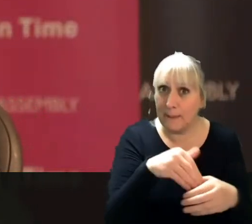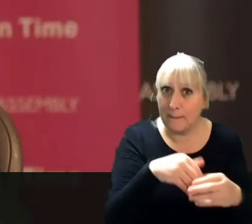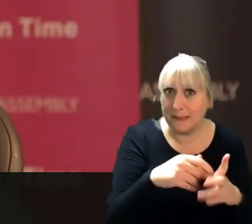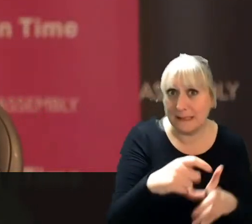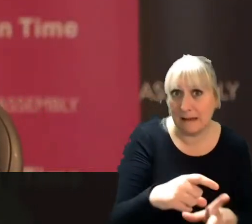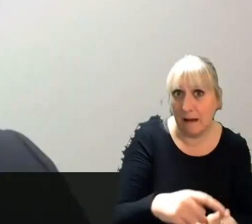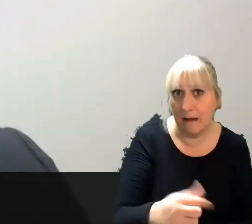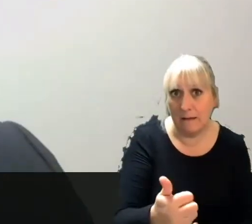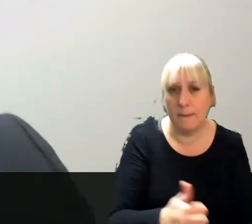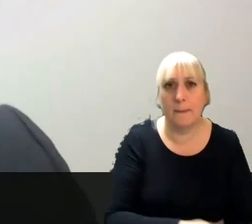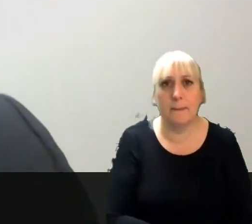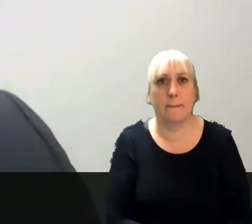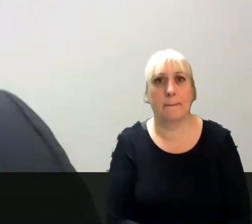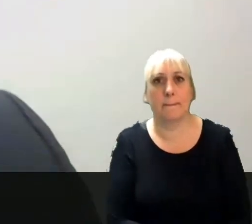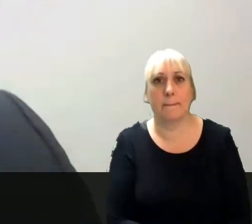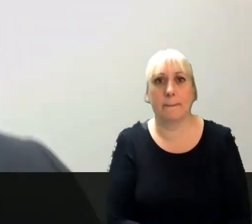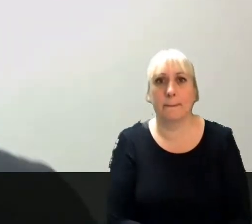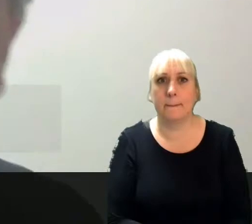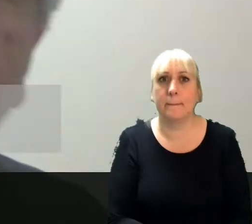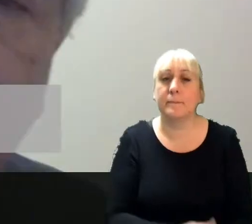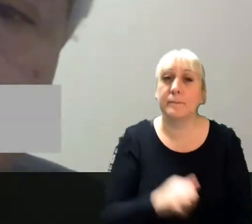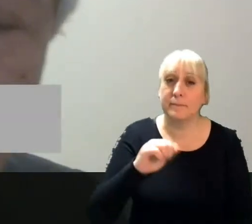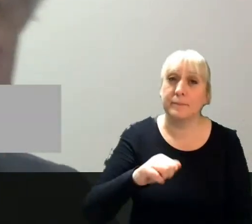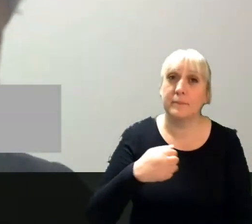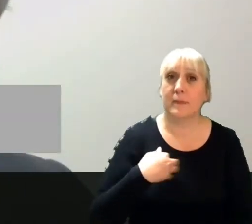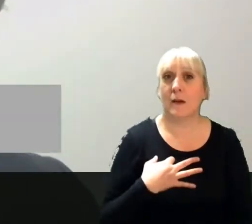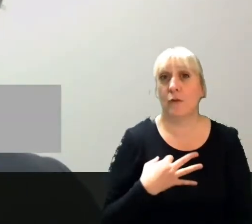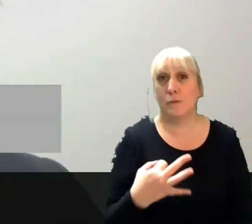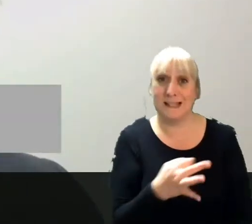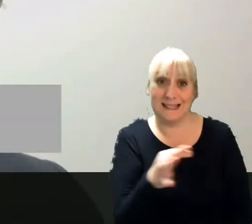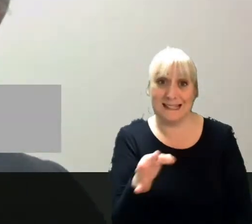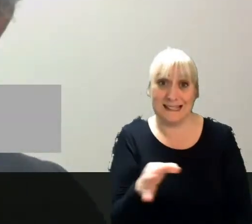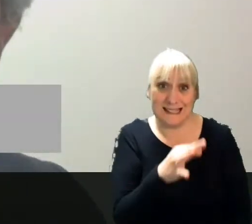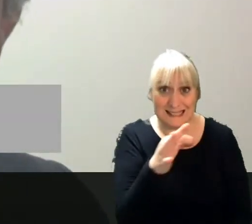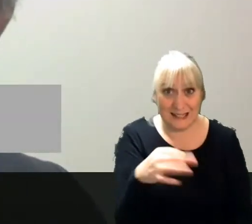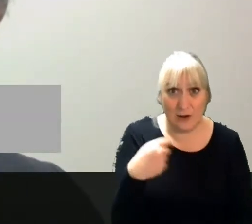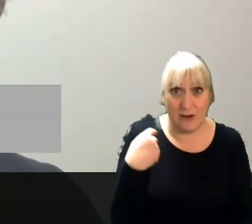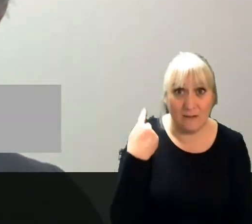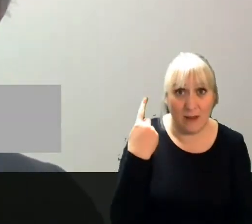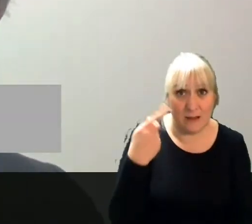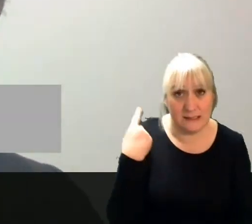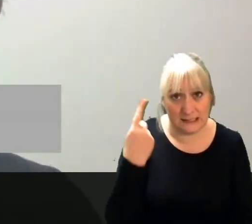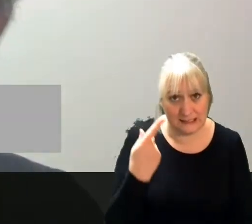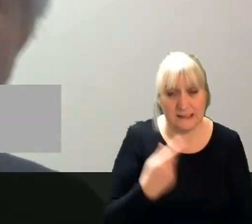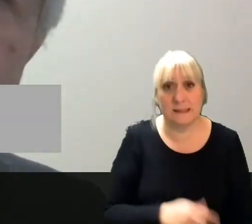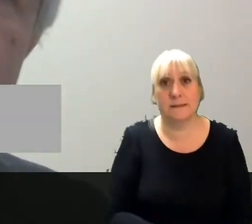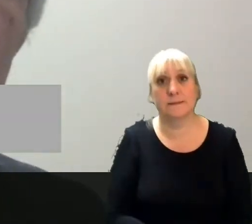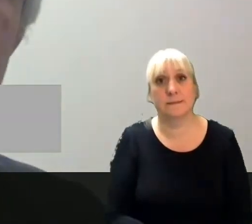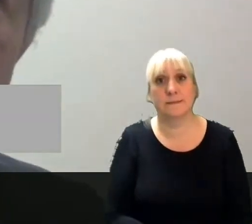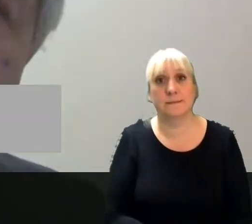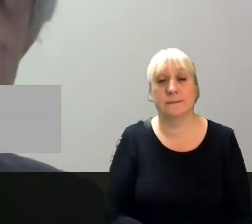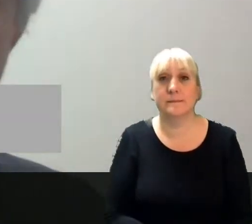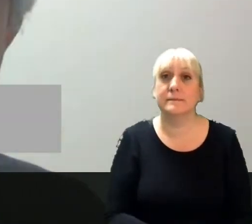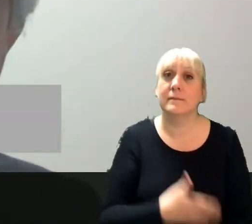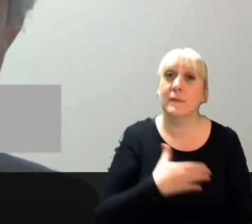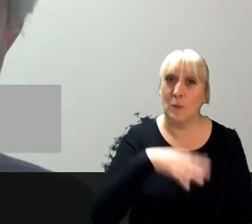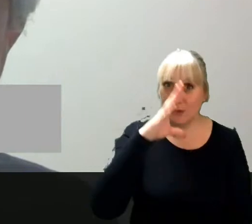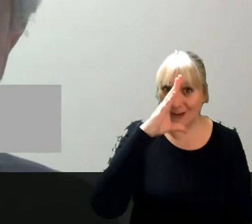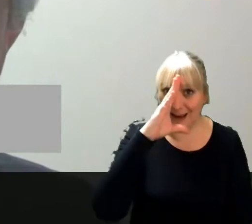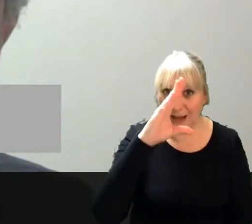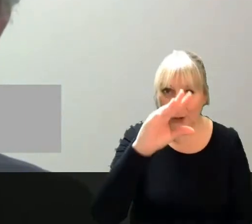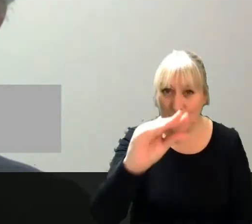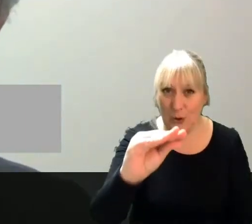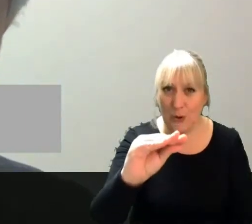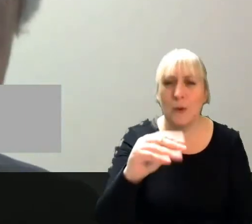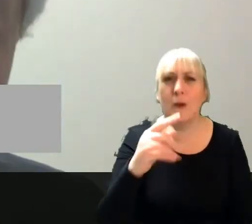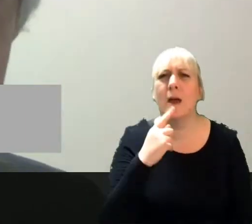Chair. James, I actually represent the City of London at the Assembly. And let me say straight away, what actually undermines police